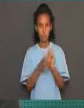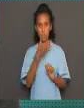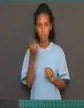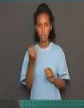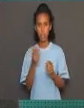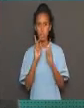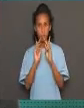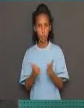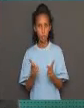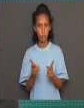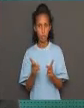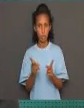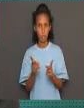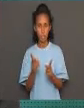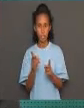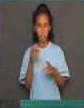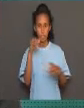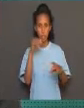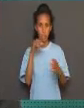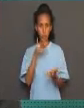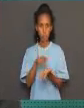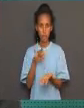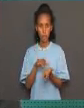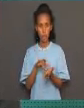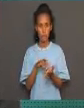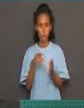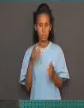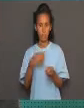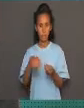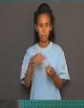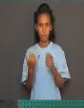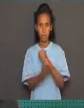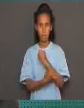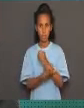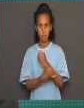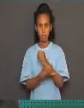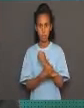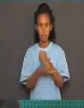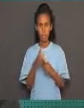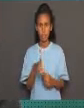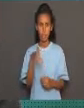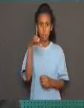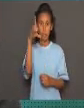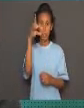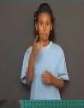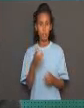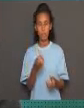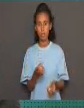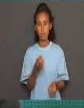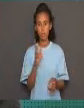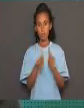can see, the interior regions of the country have much higher